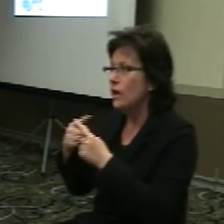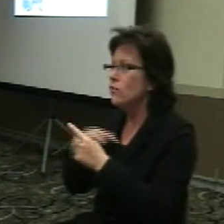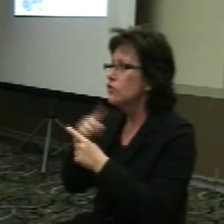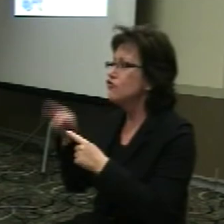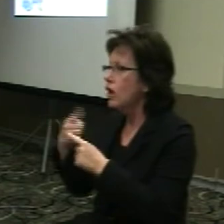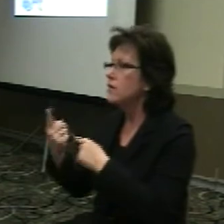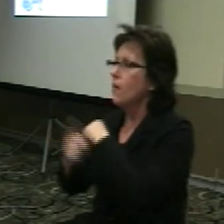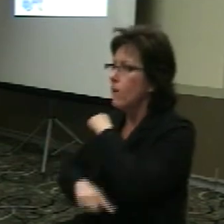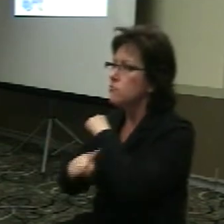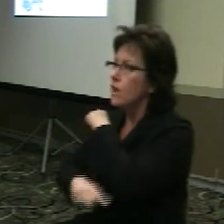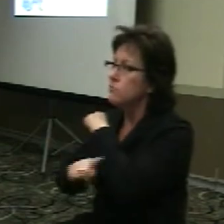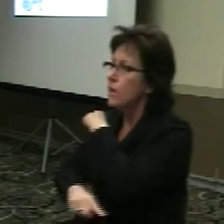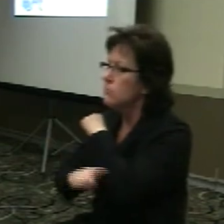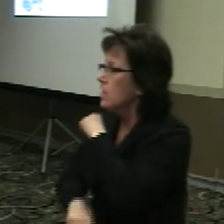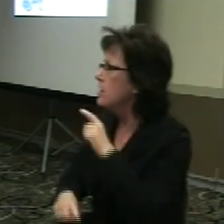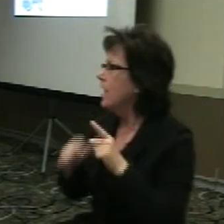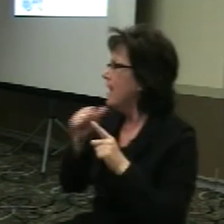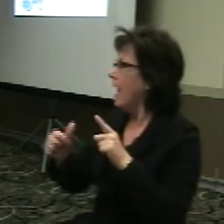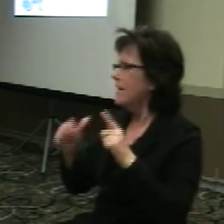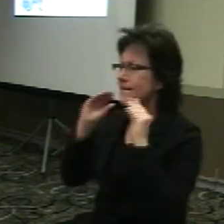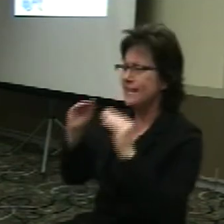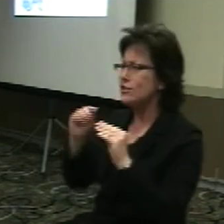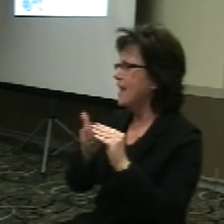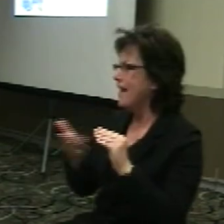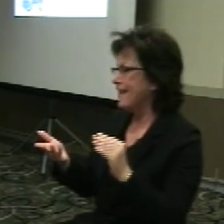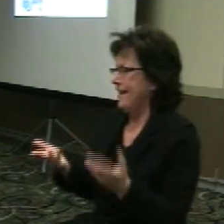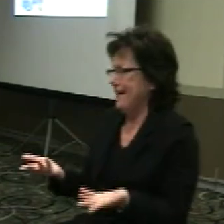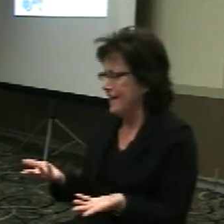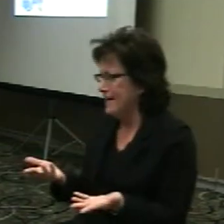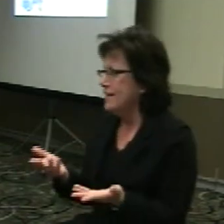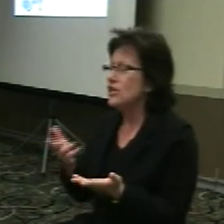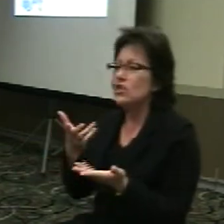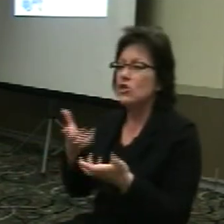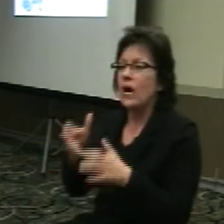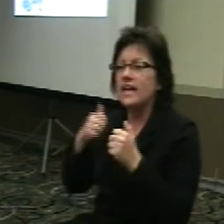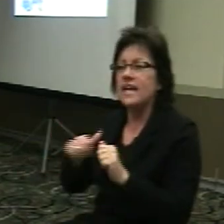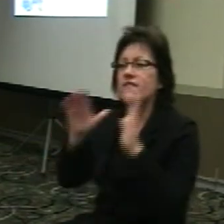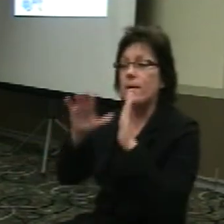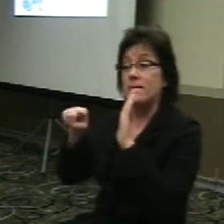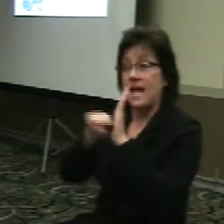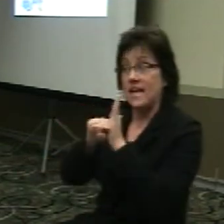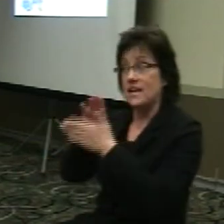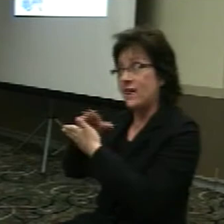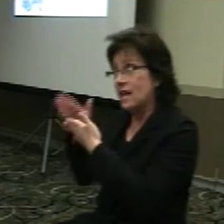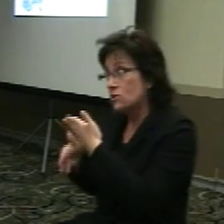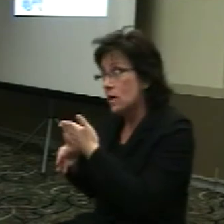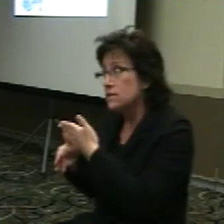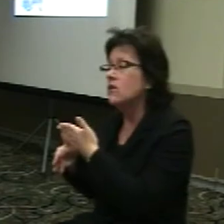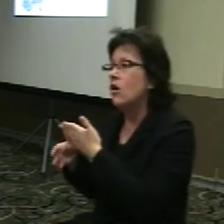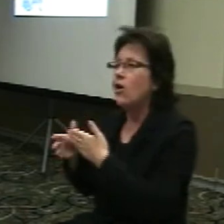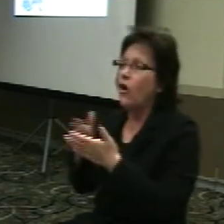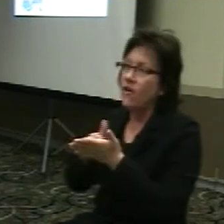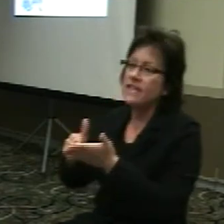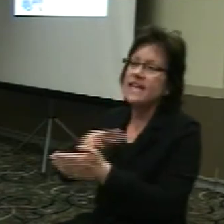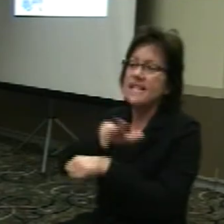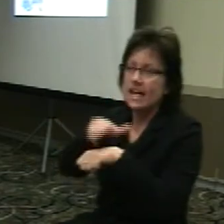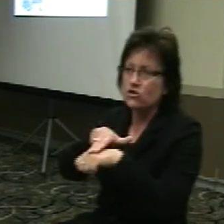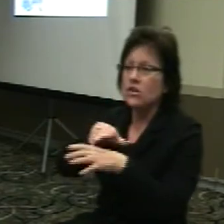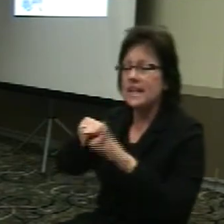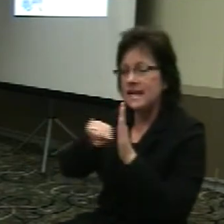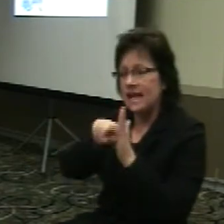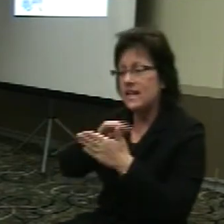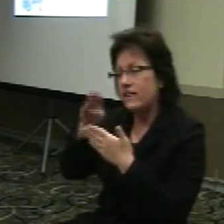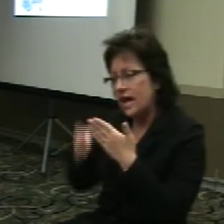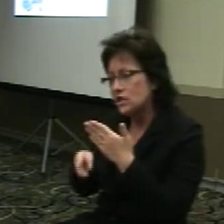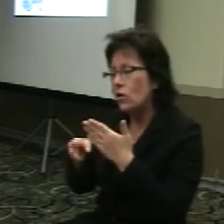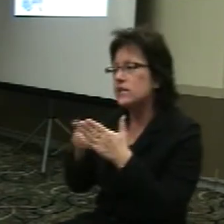So you really don't want to necessarily give up the negative consequences, and oftentimes these are naturally negative consequences or whatever's